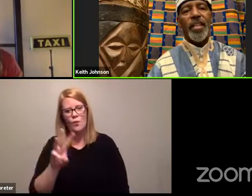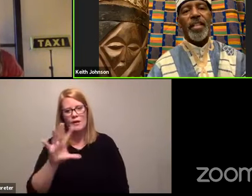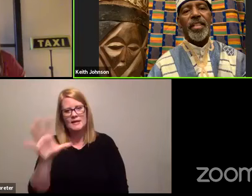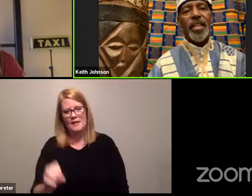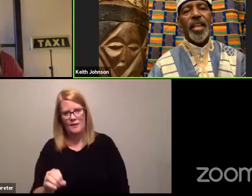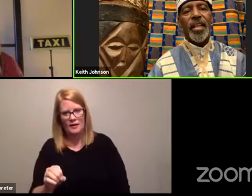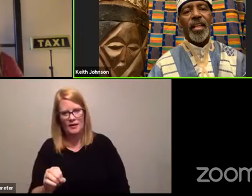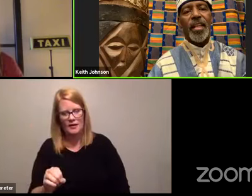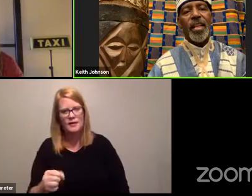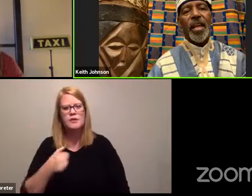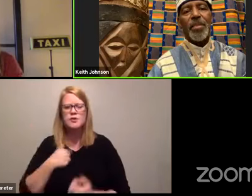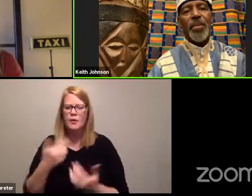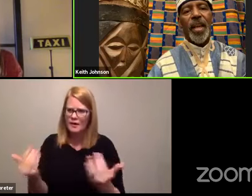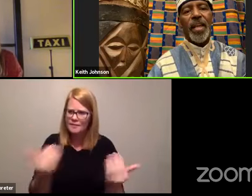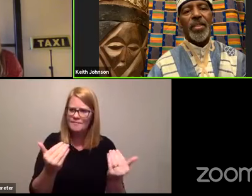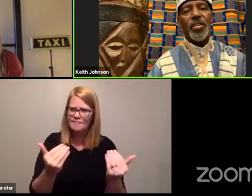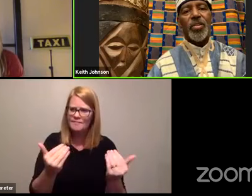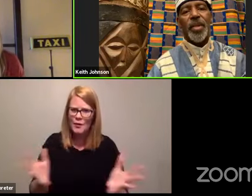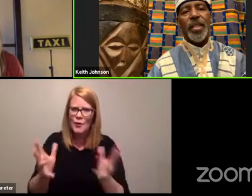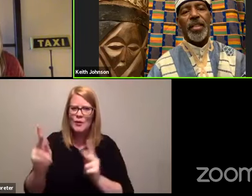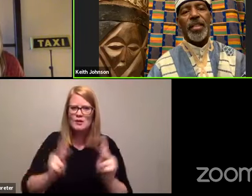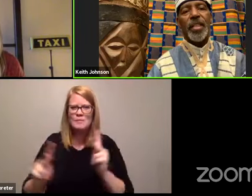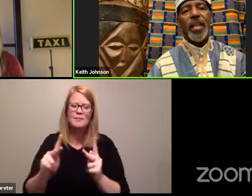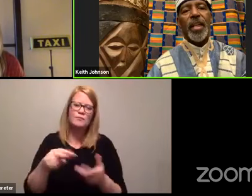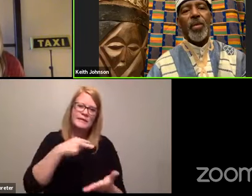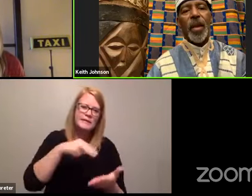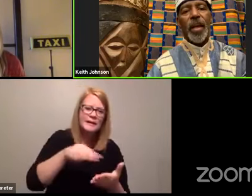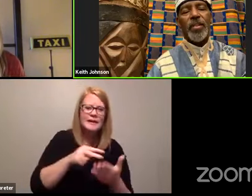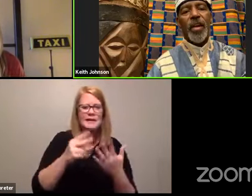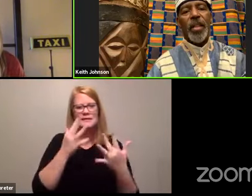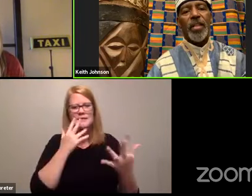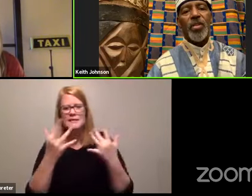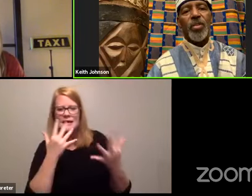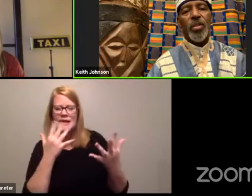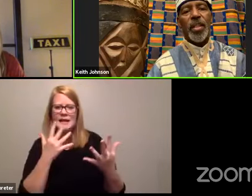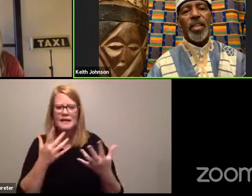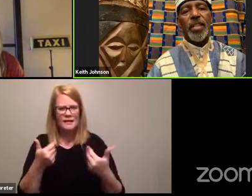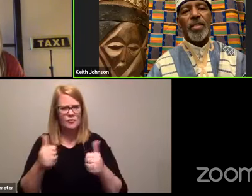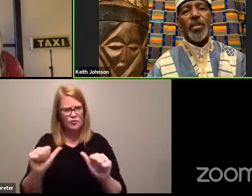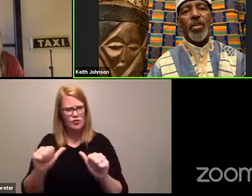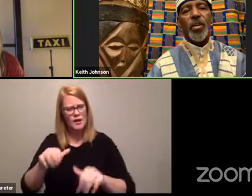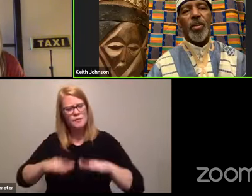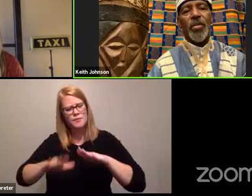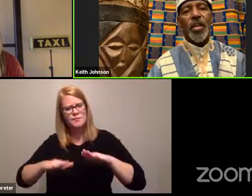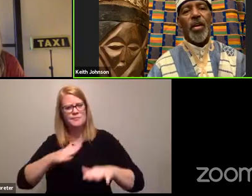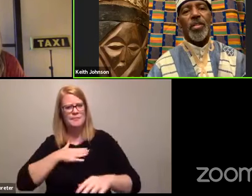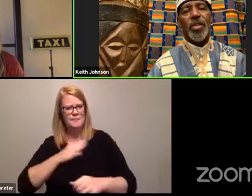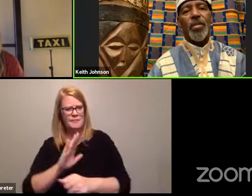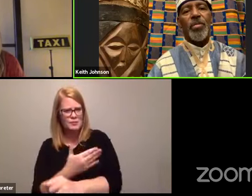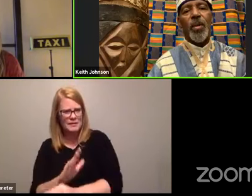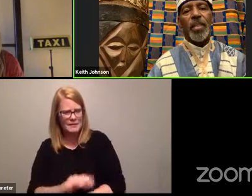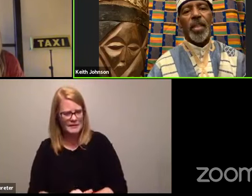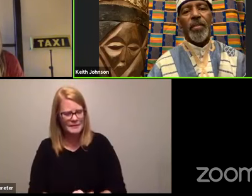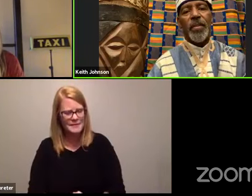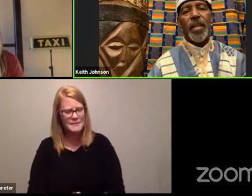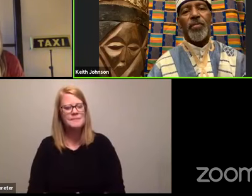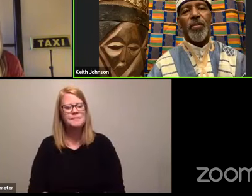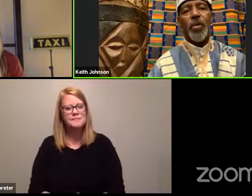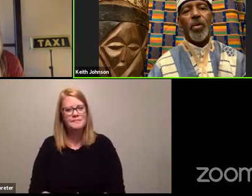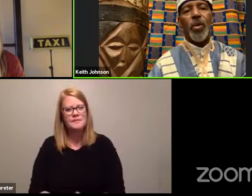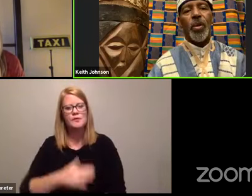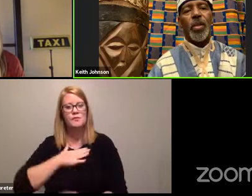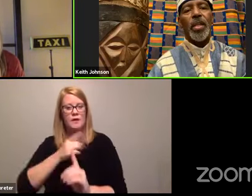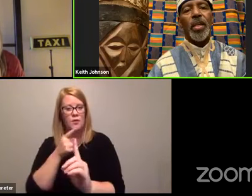dance, sing, and play instruments. What I try to do is preserve the culture of West